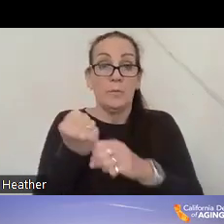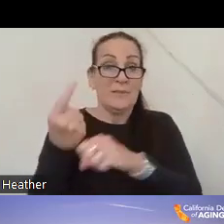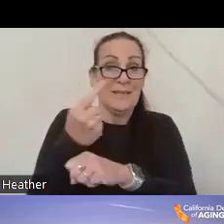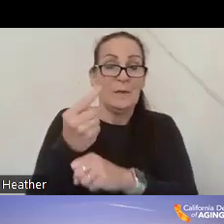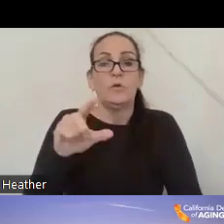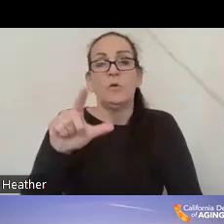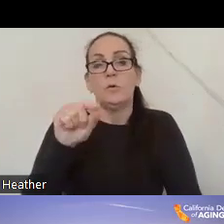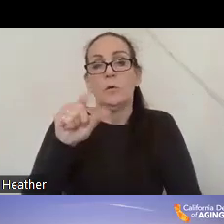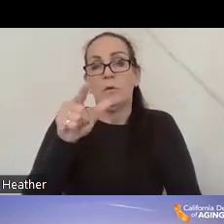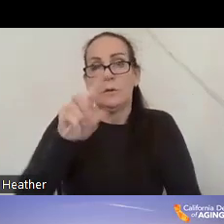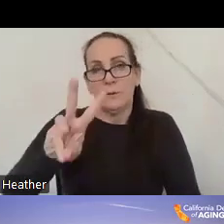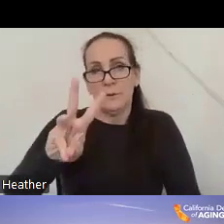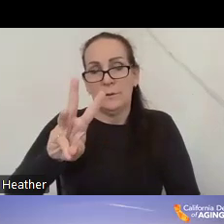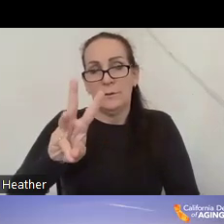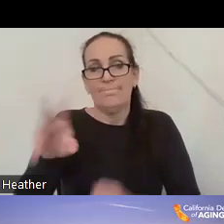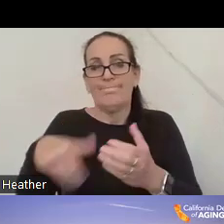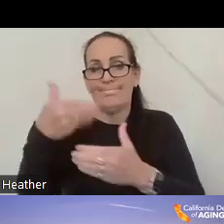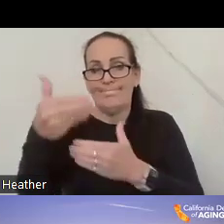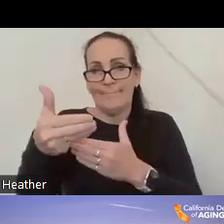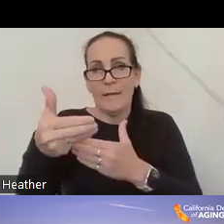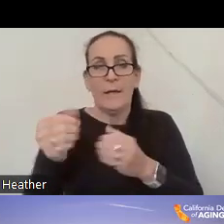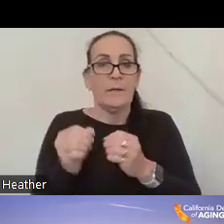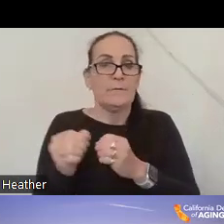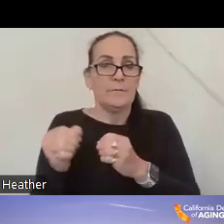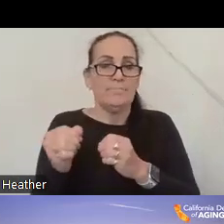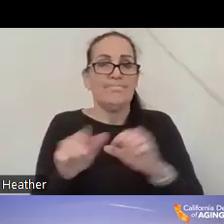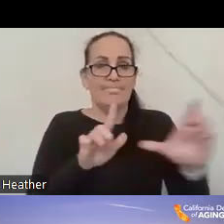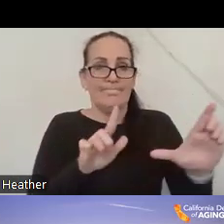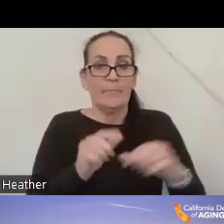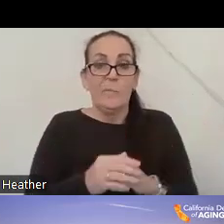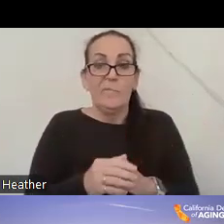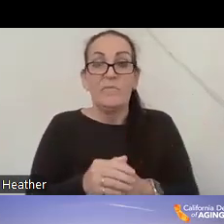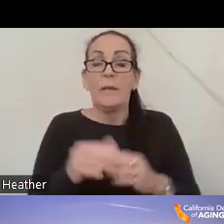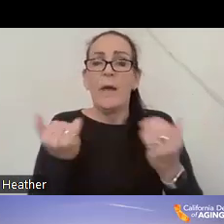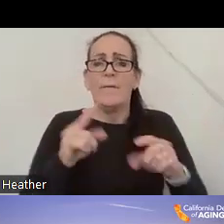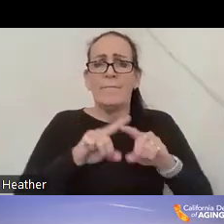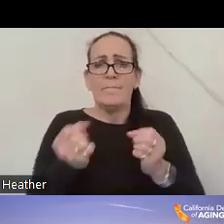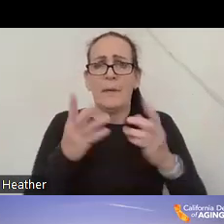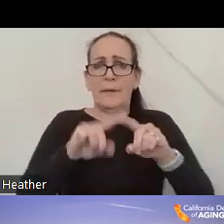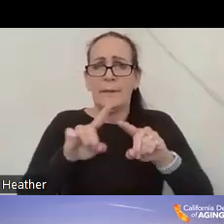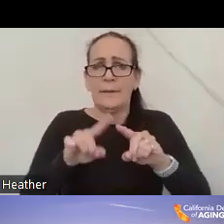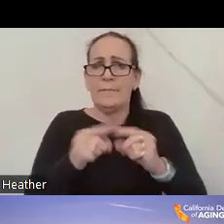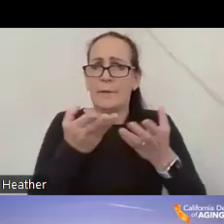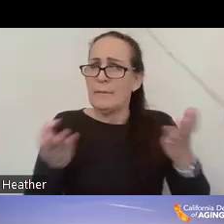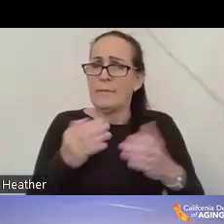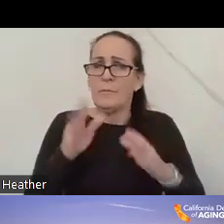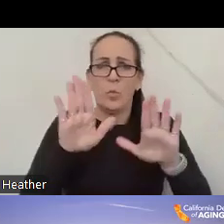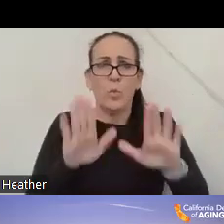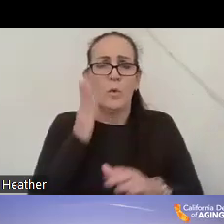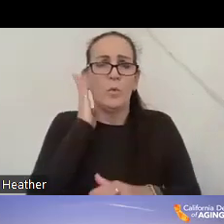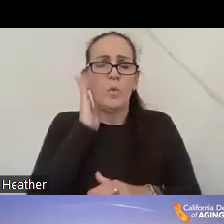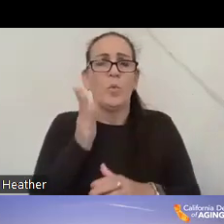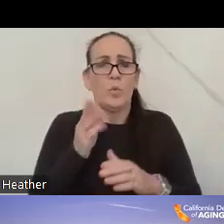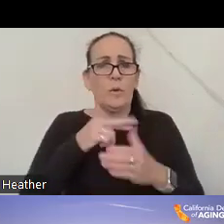Next slide, please. And there are multiple great things that are going to come from this project as form of